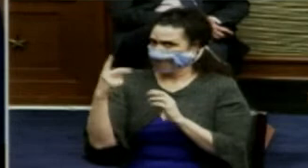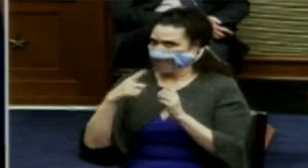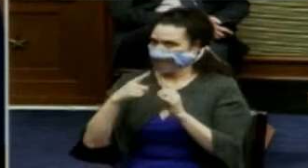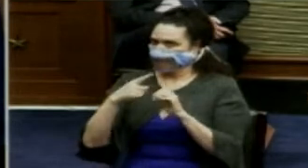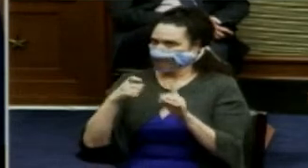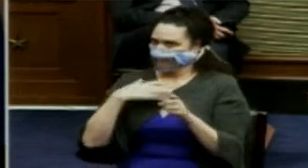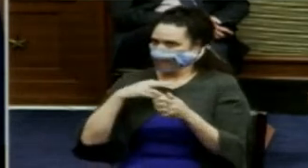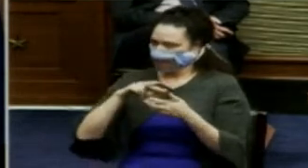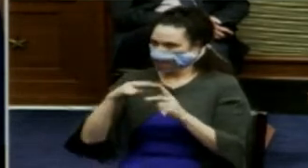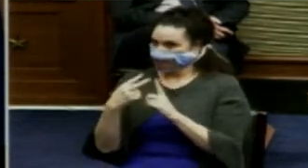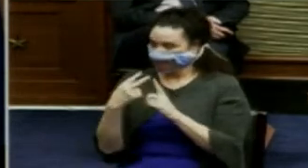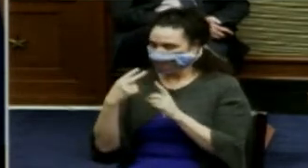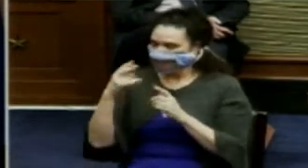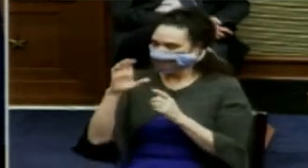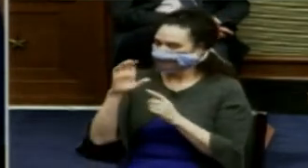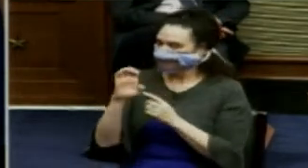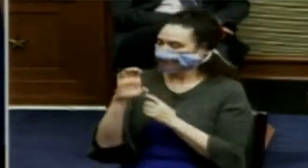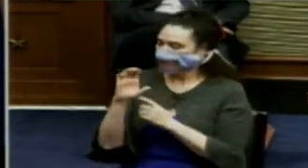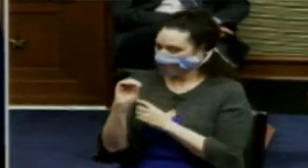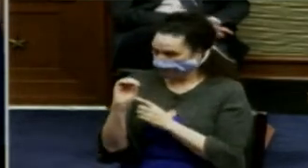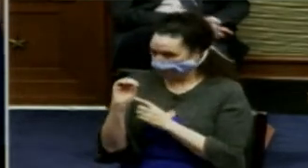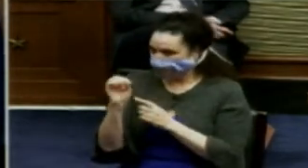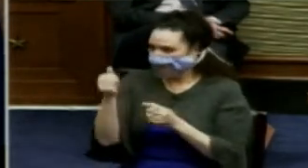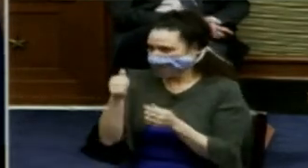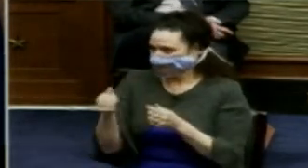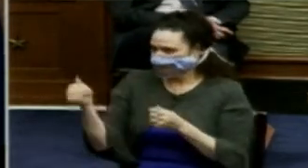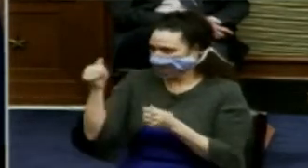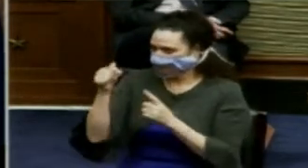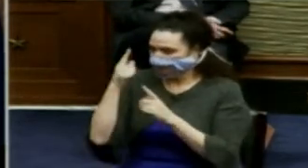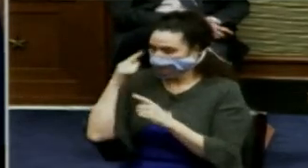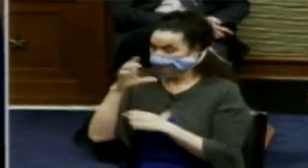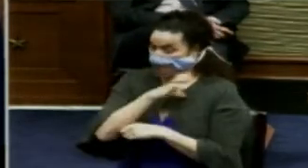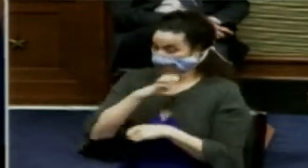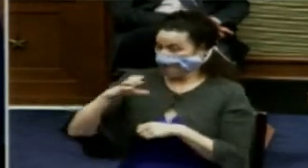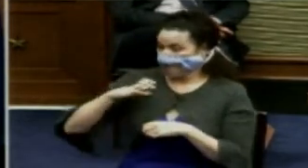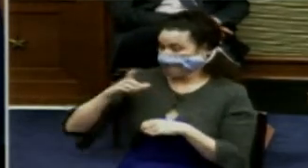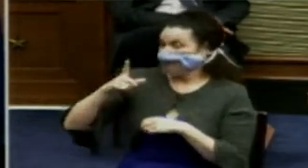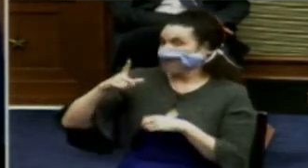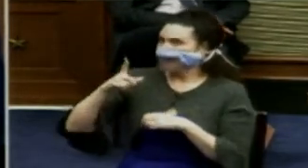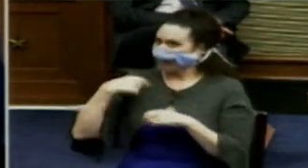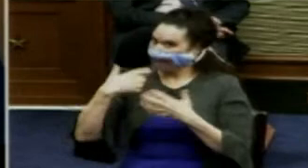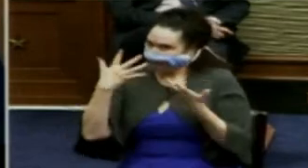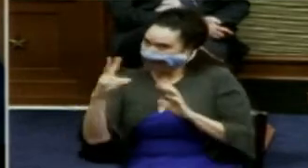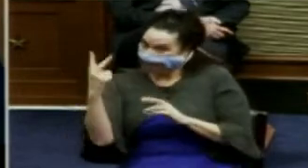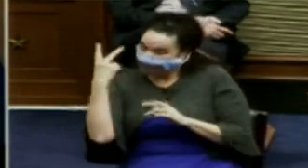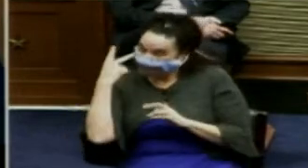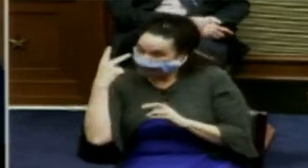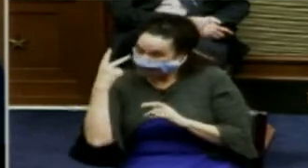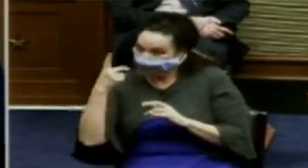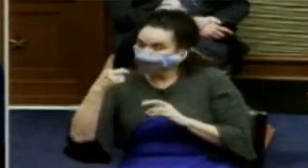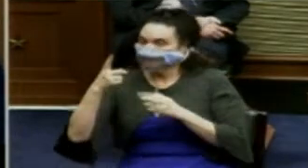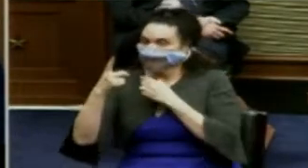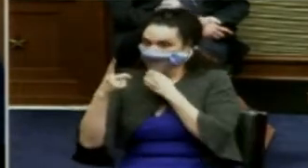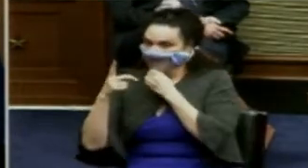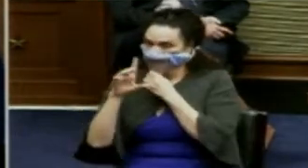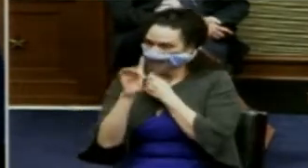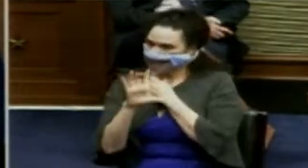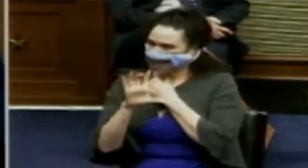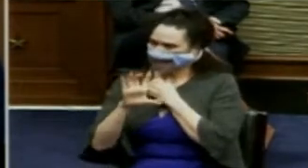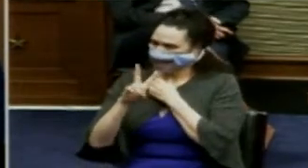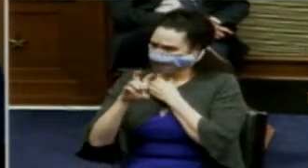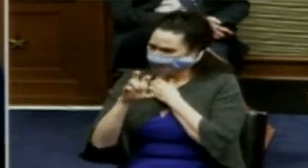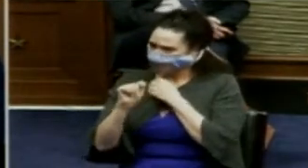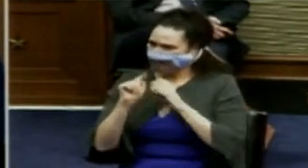the DC Chamber of Commerce, the contributions that DC veterans make to the vibrant economy of Washington, the